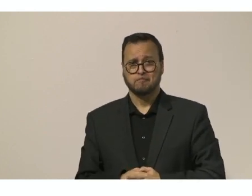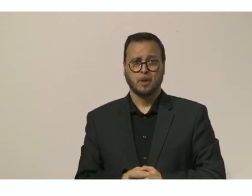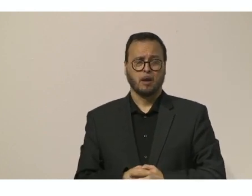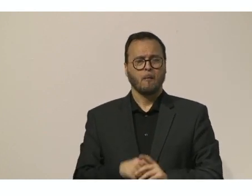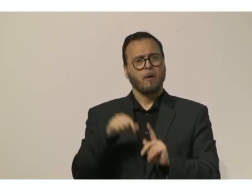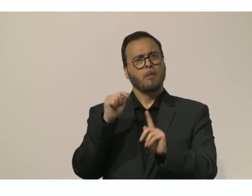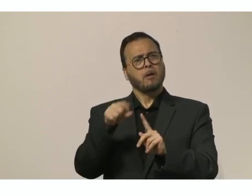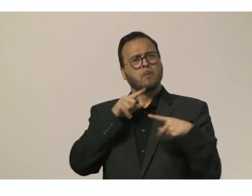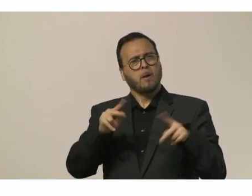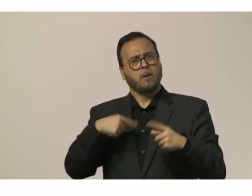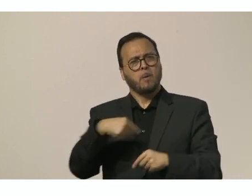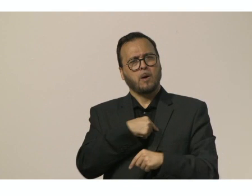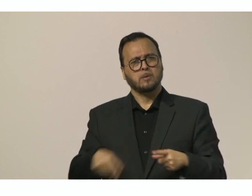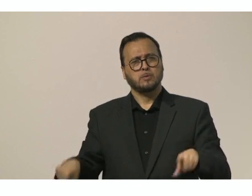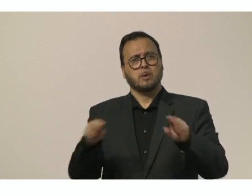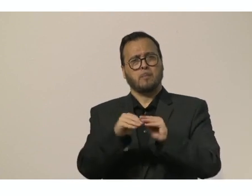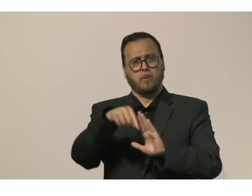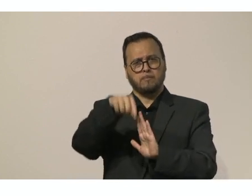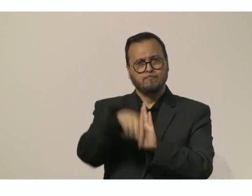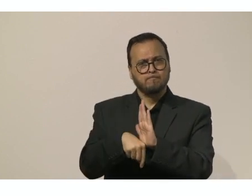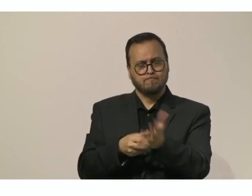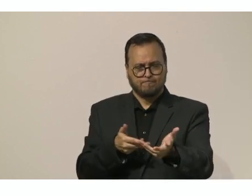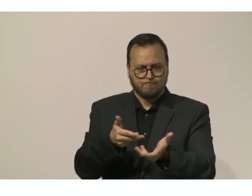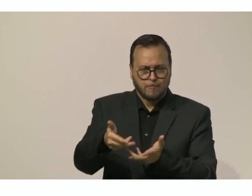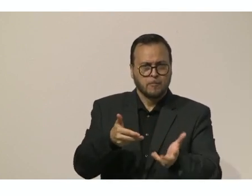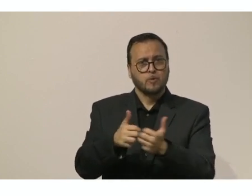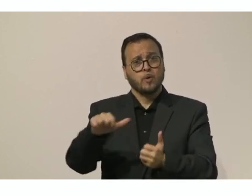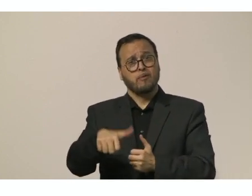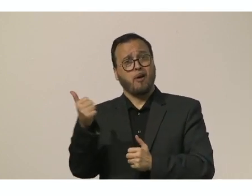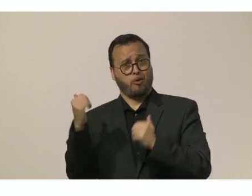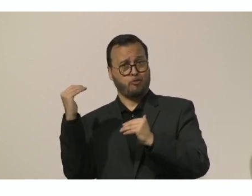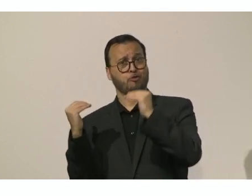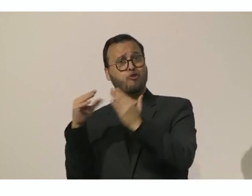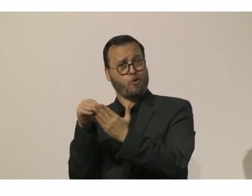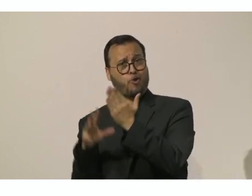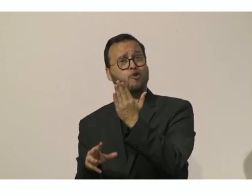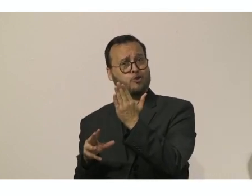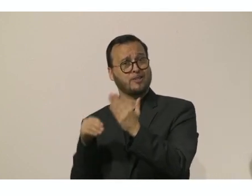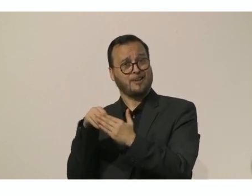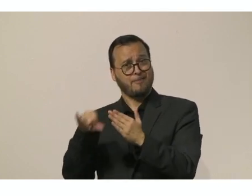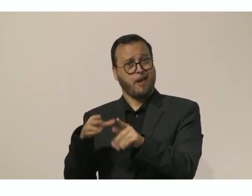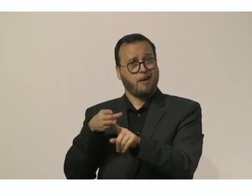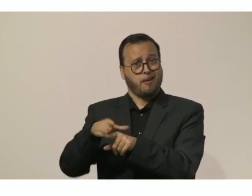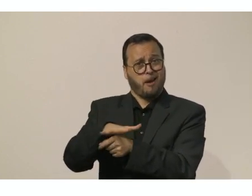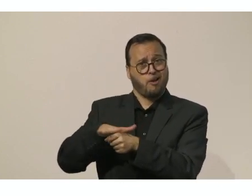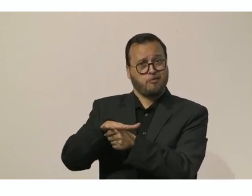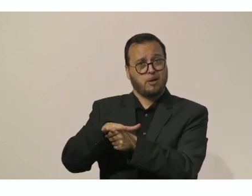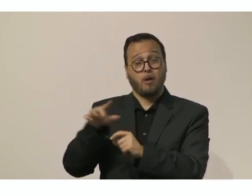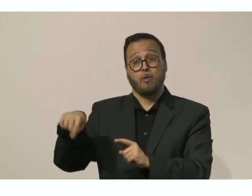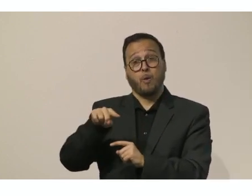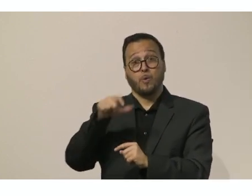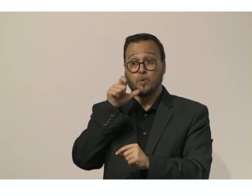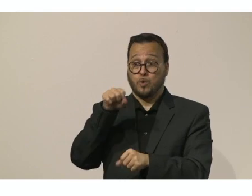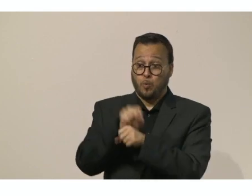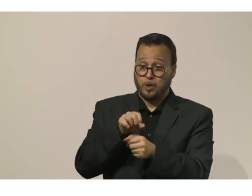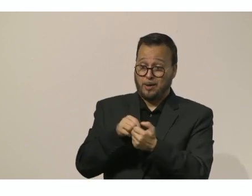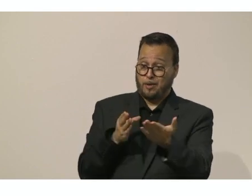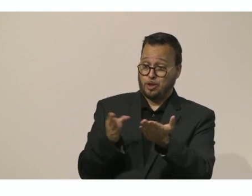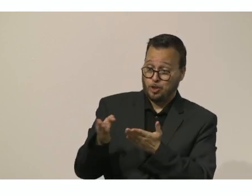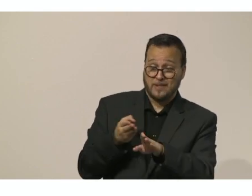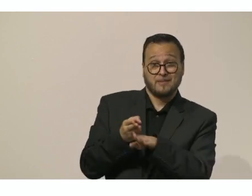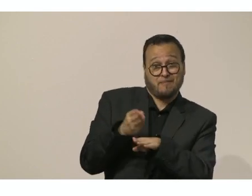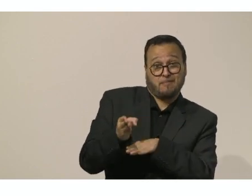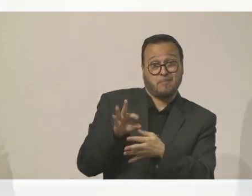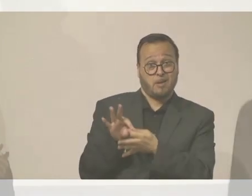This will allow us to even further engage other adult learners in that area, particularly those working in the service sector